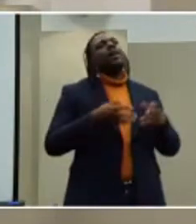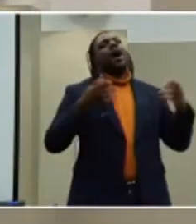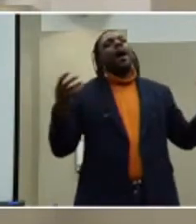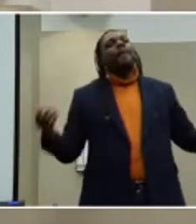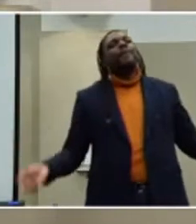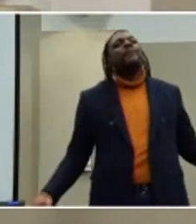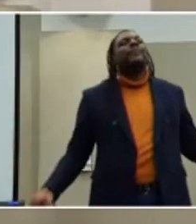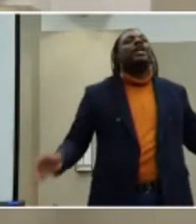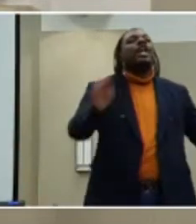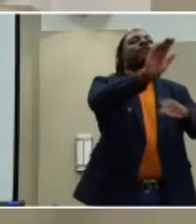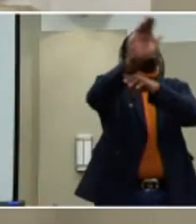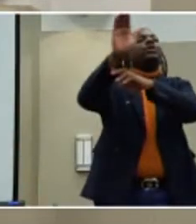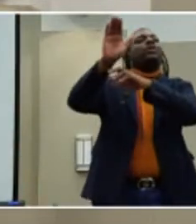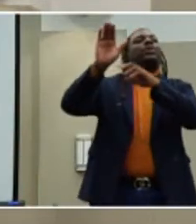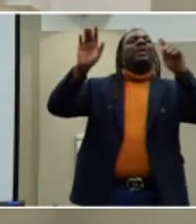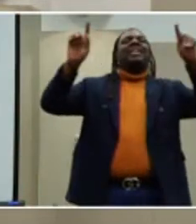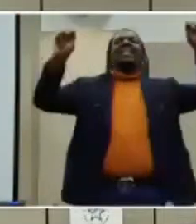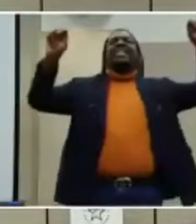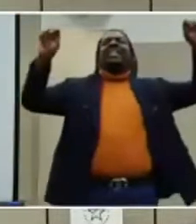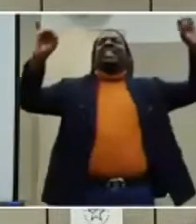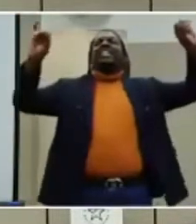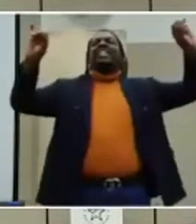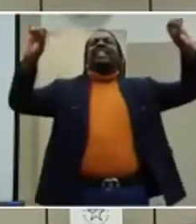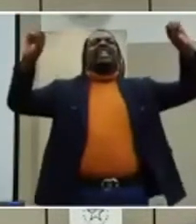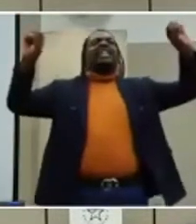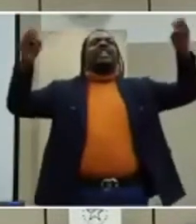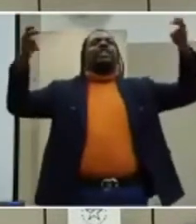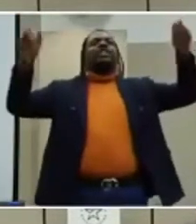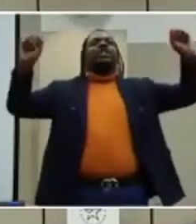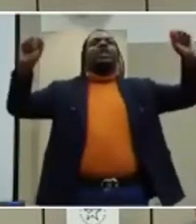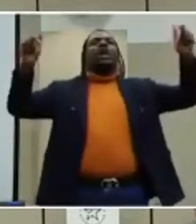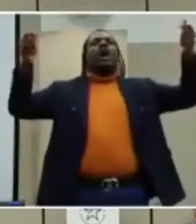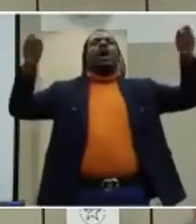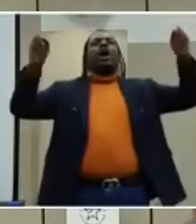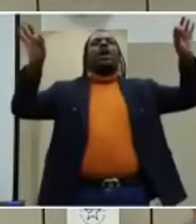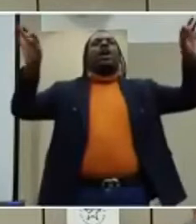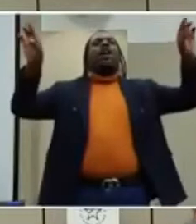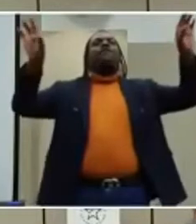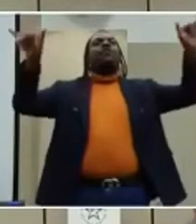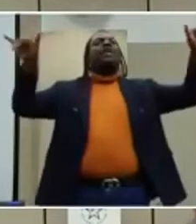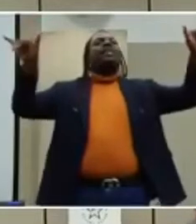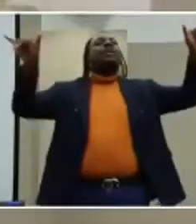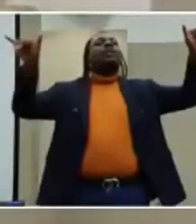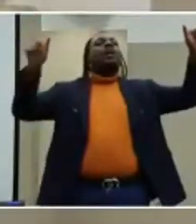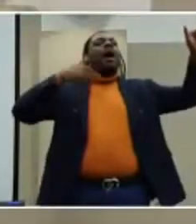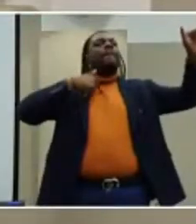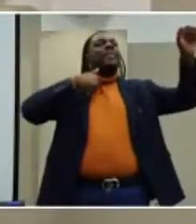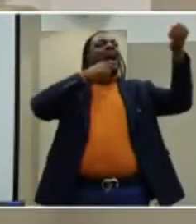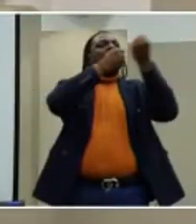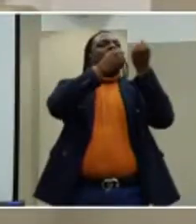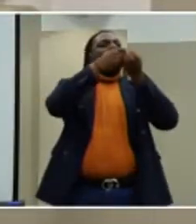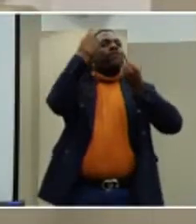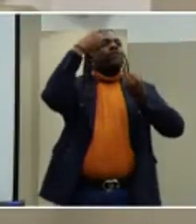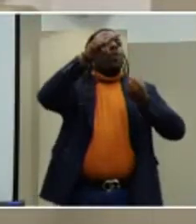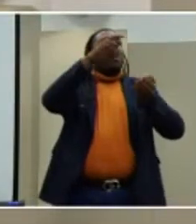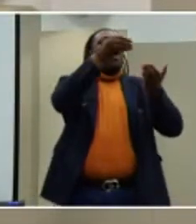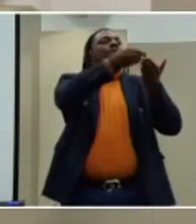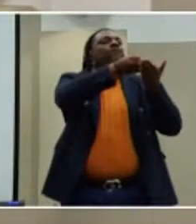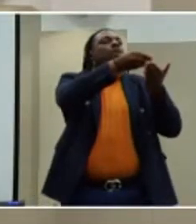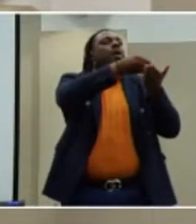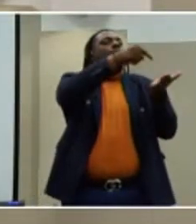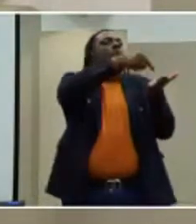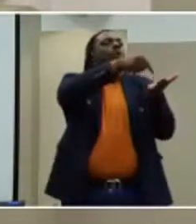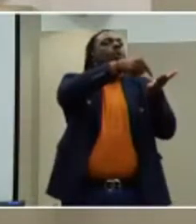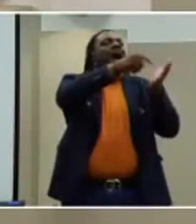Good afternoon. My name is Tisha Guthrie. I'm an advocate for affordable housing, but I'm also a